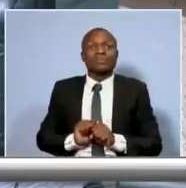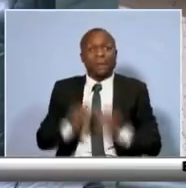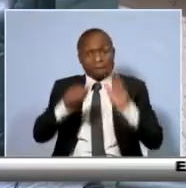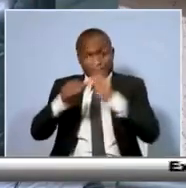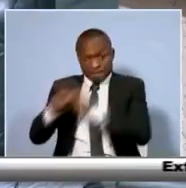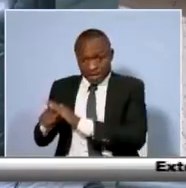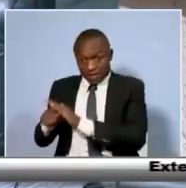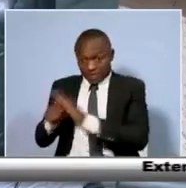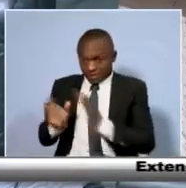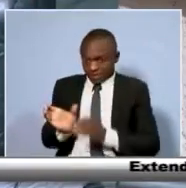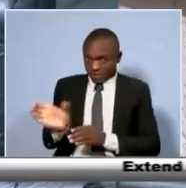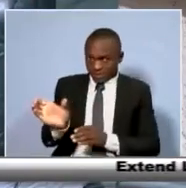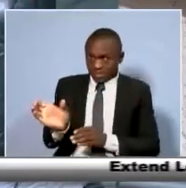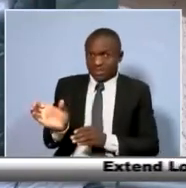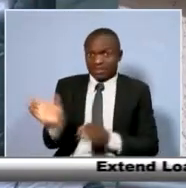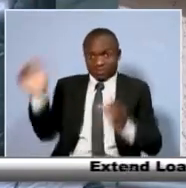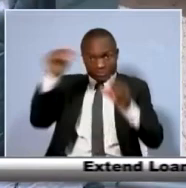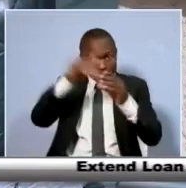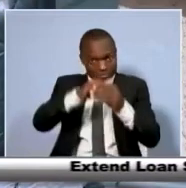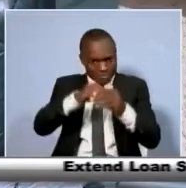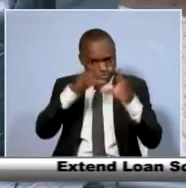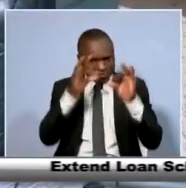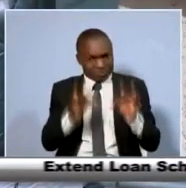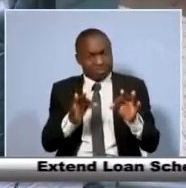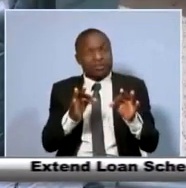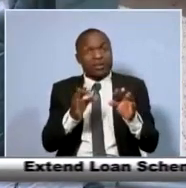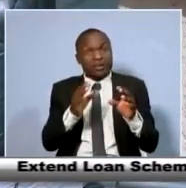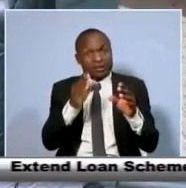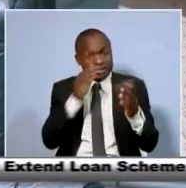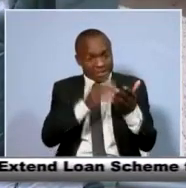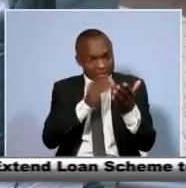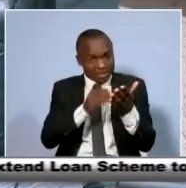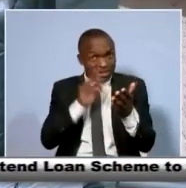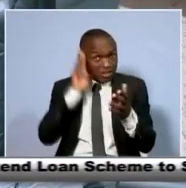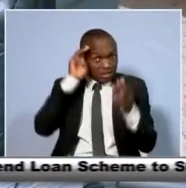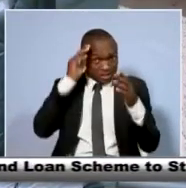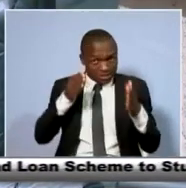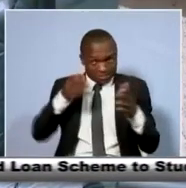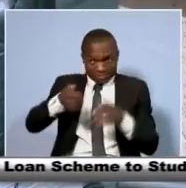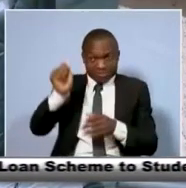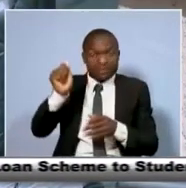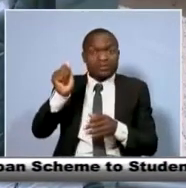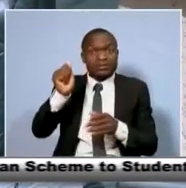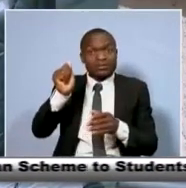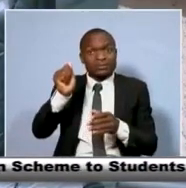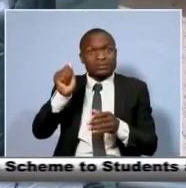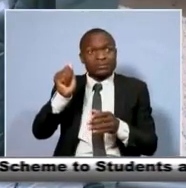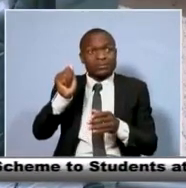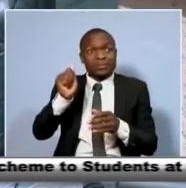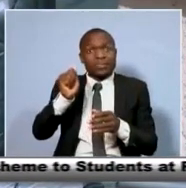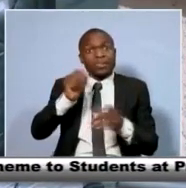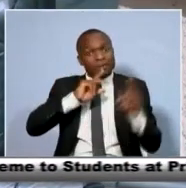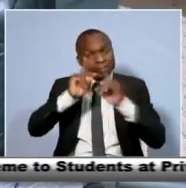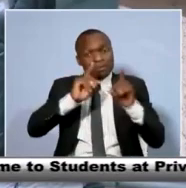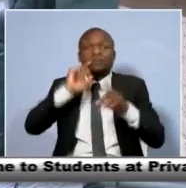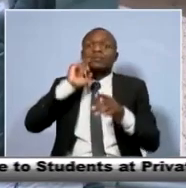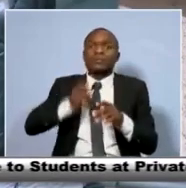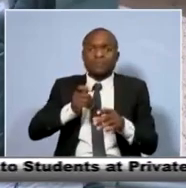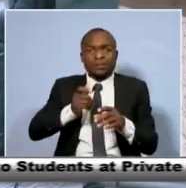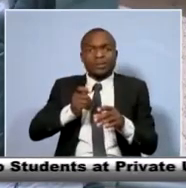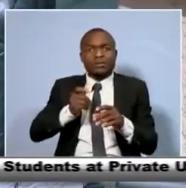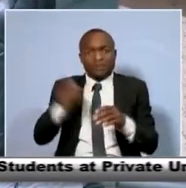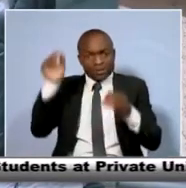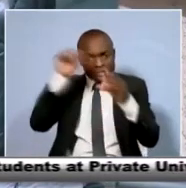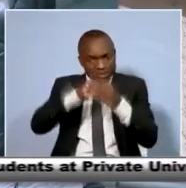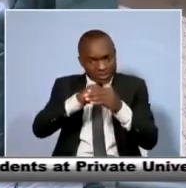private sector intervention. So this honorable minister, as you rebut, I feel you must consider it in the